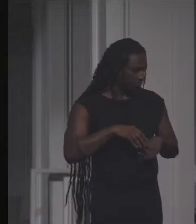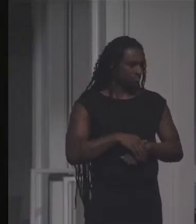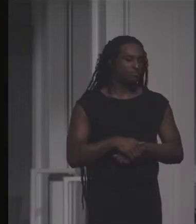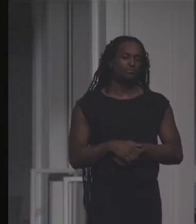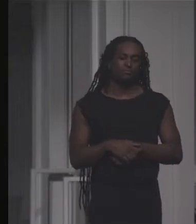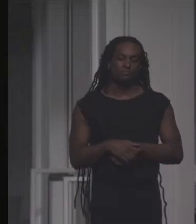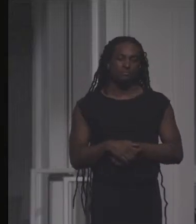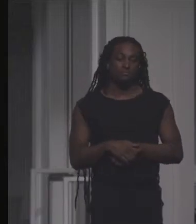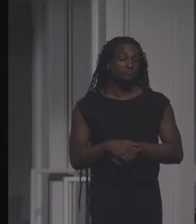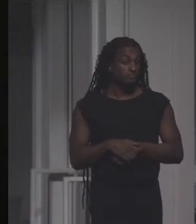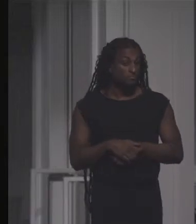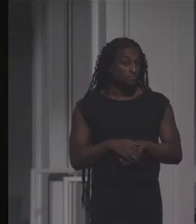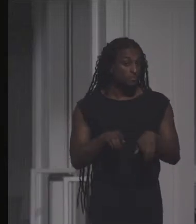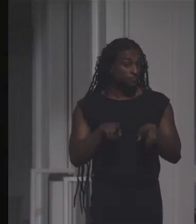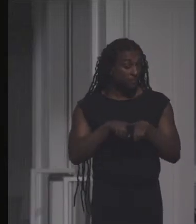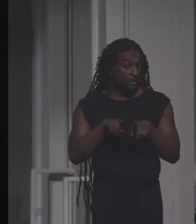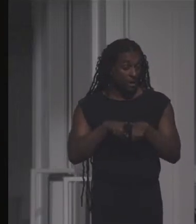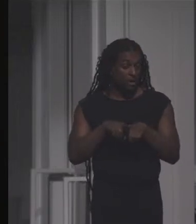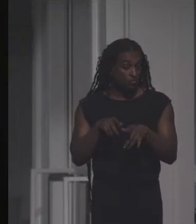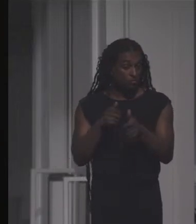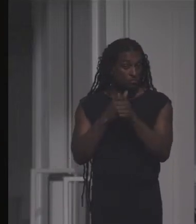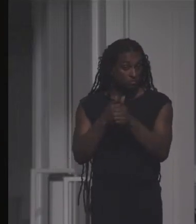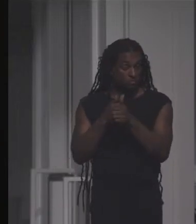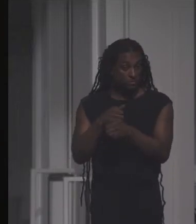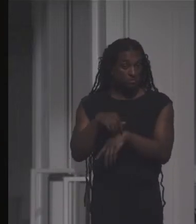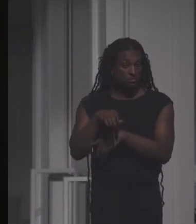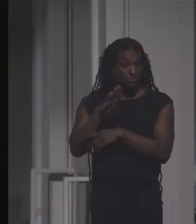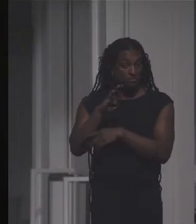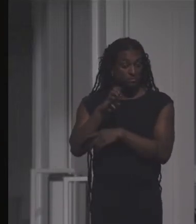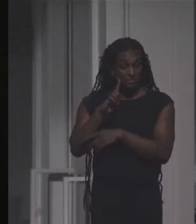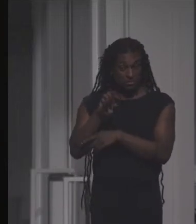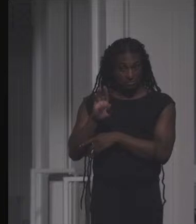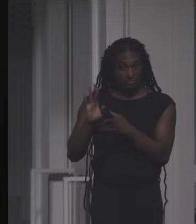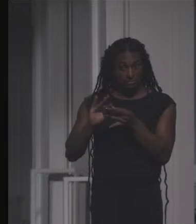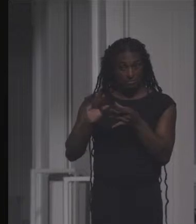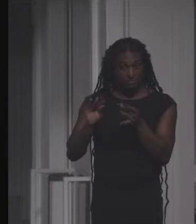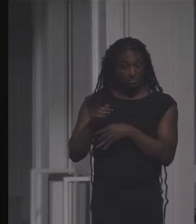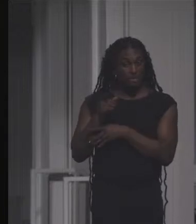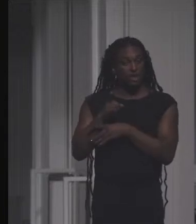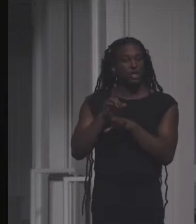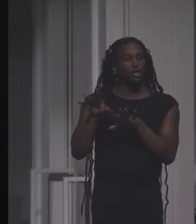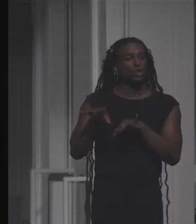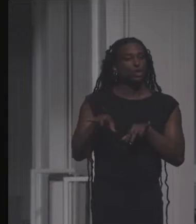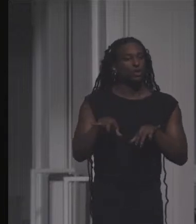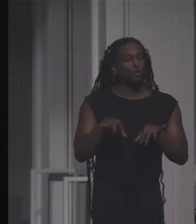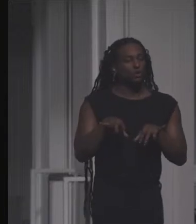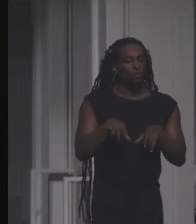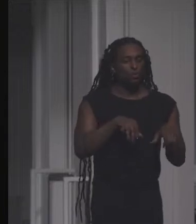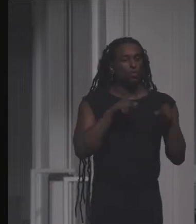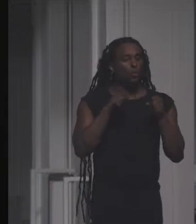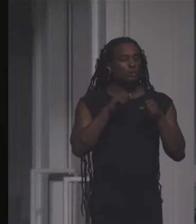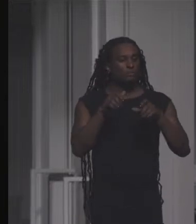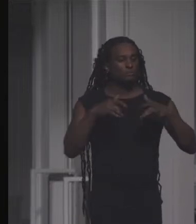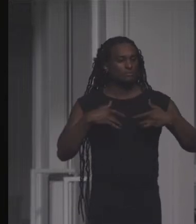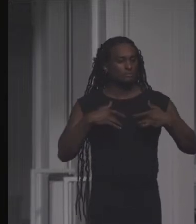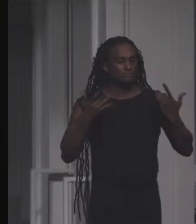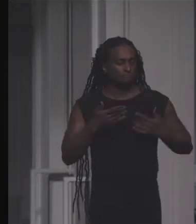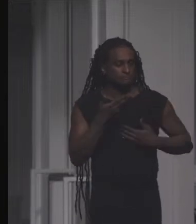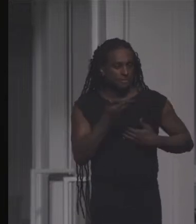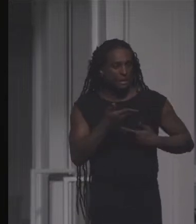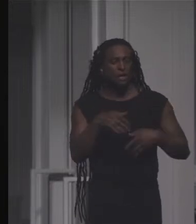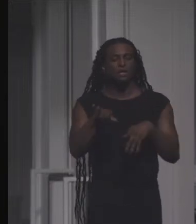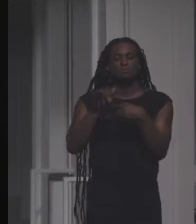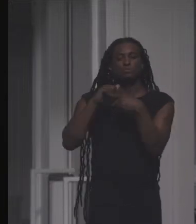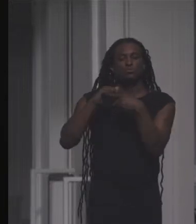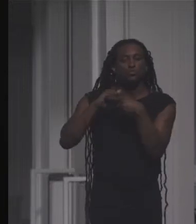Also, according to Bede, she hosted the history-changing Synod of Whitby, trained 5